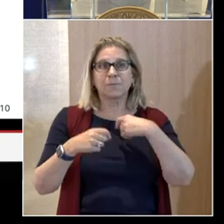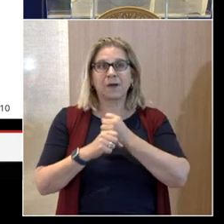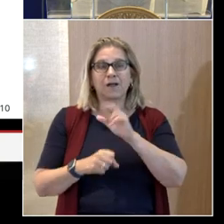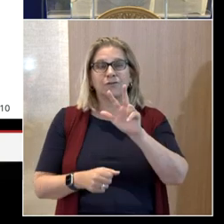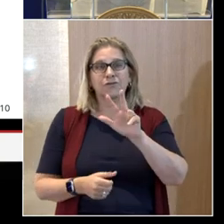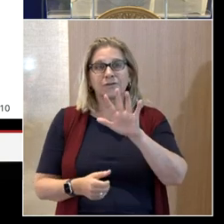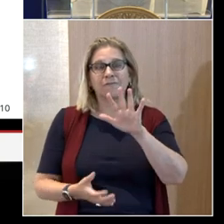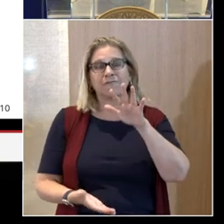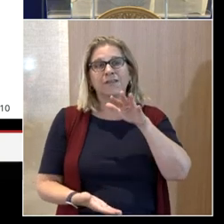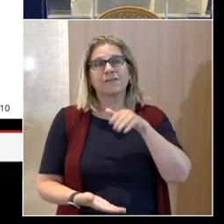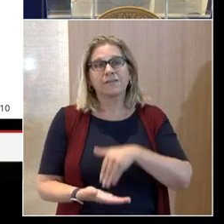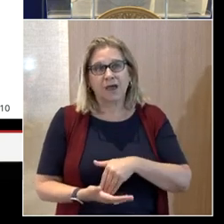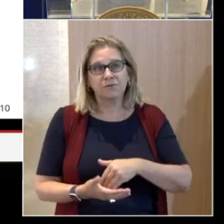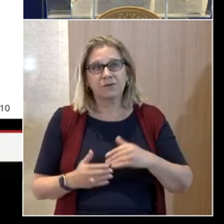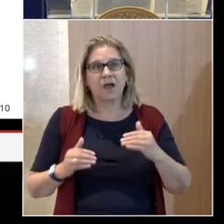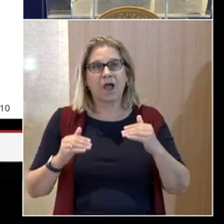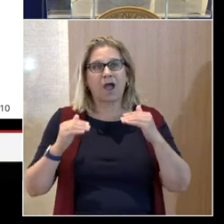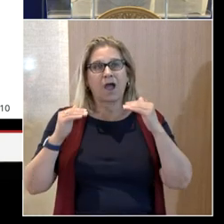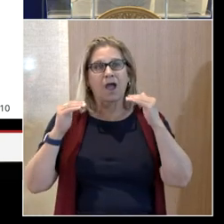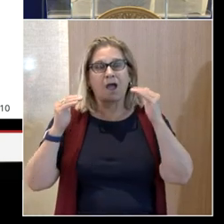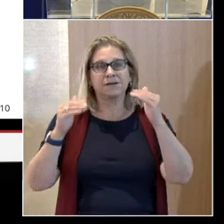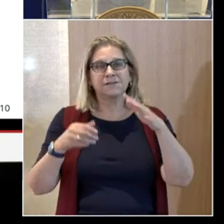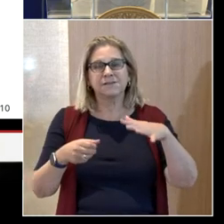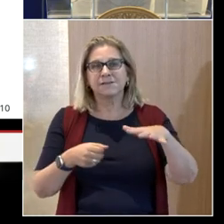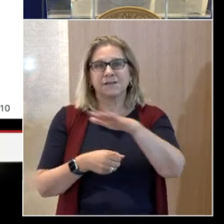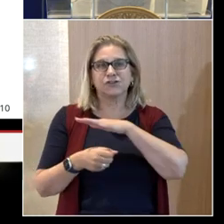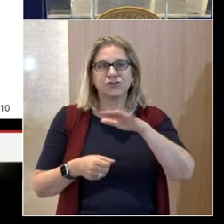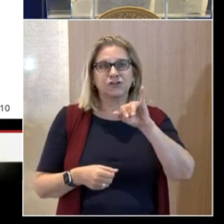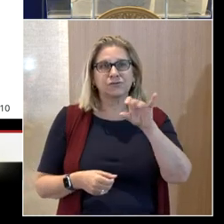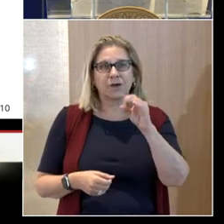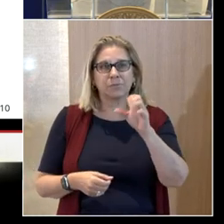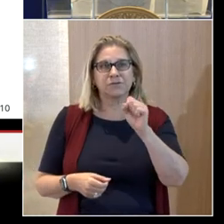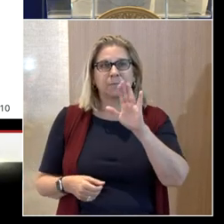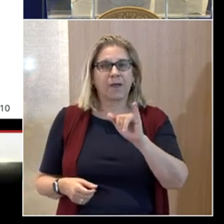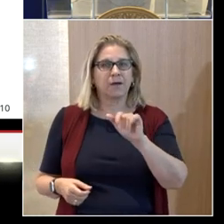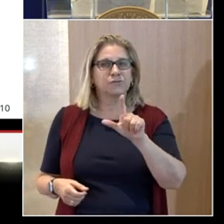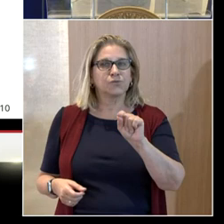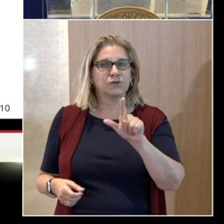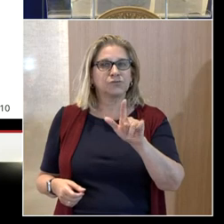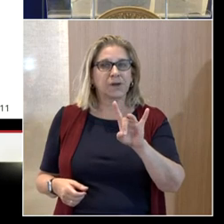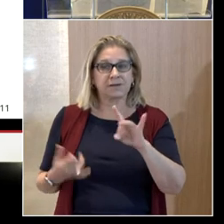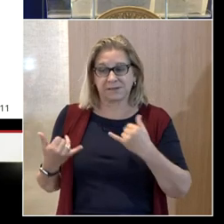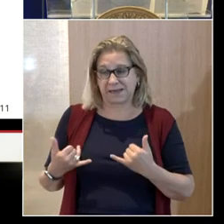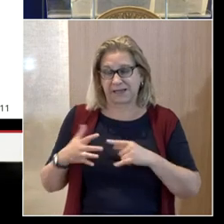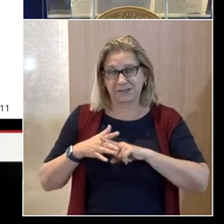sector jobs by 2028. Next slide, please.